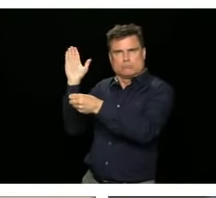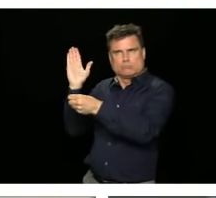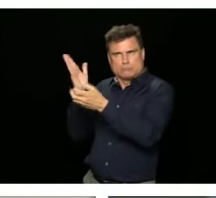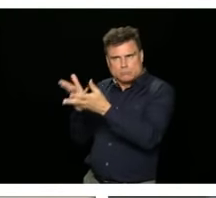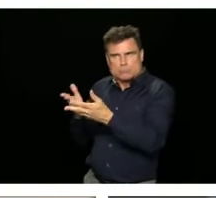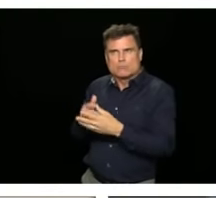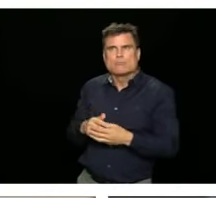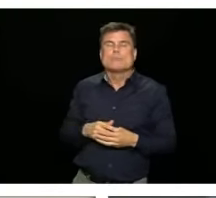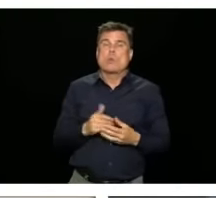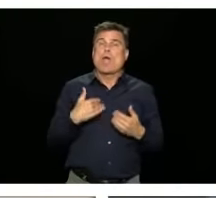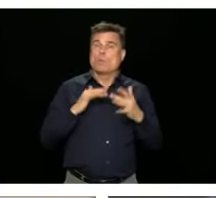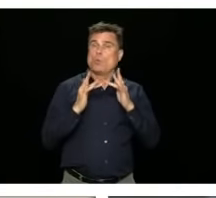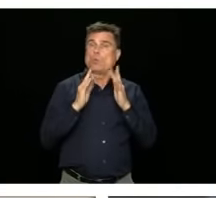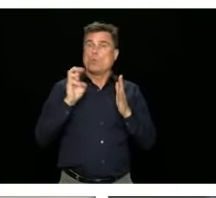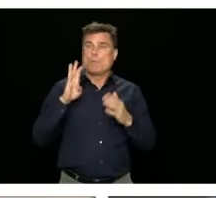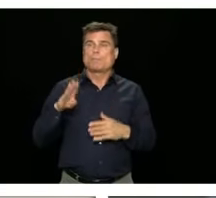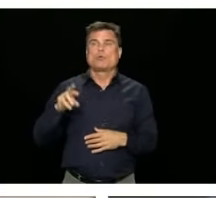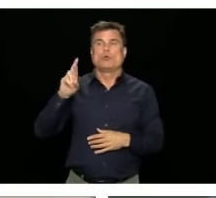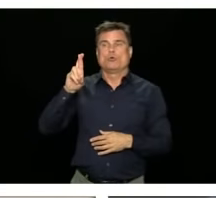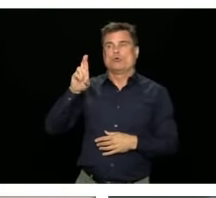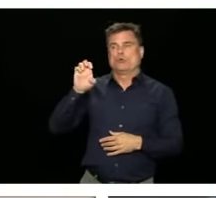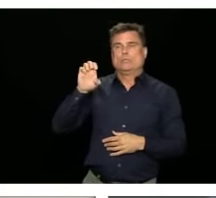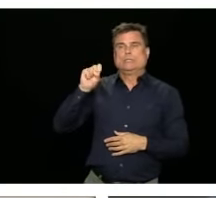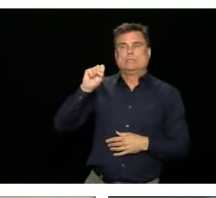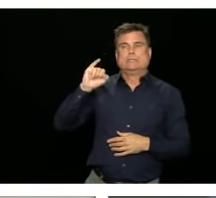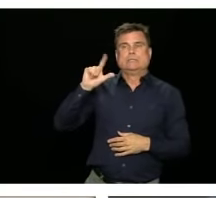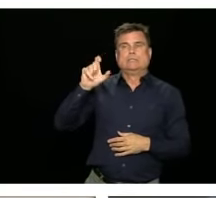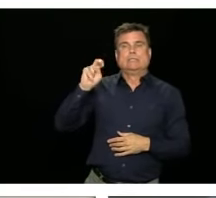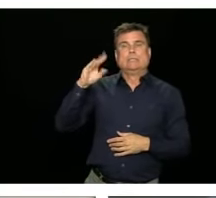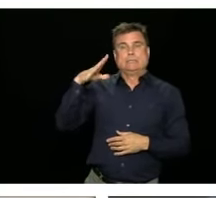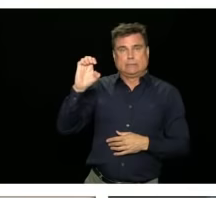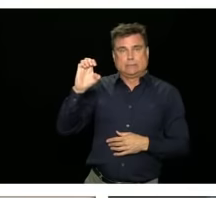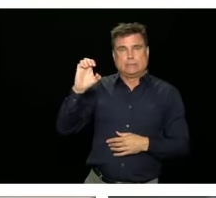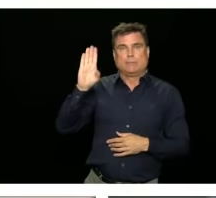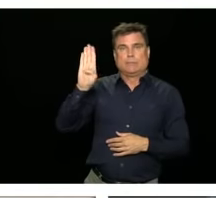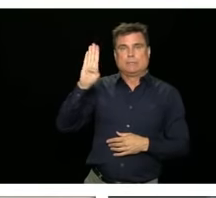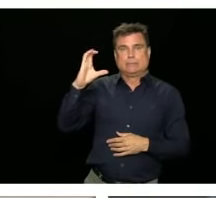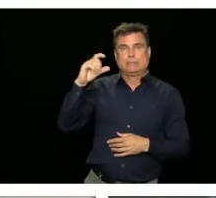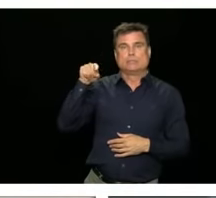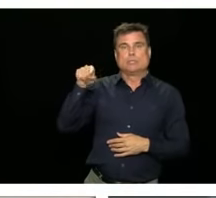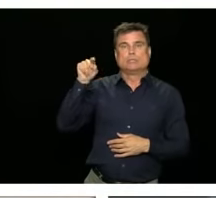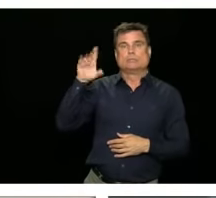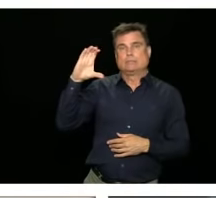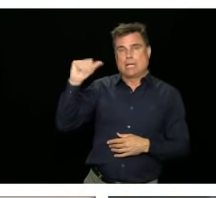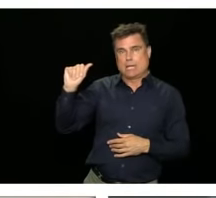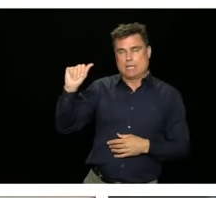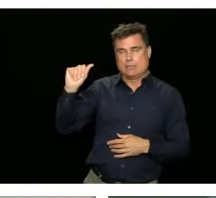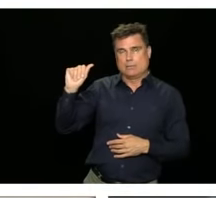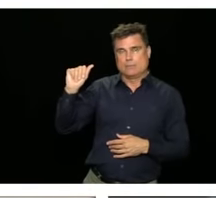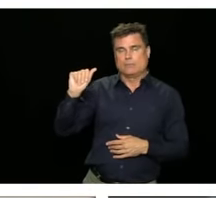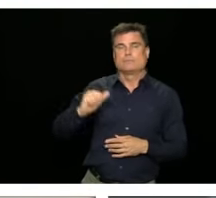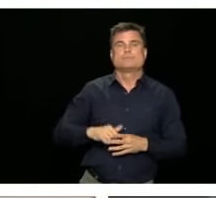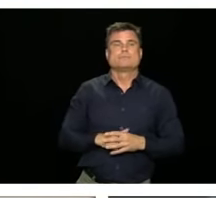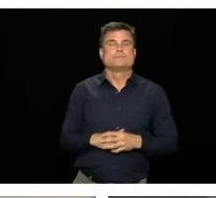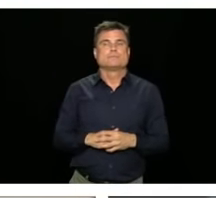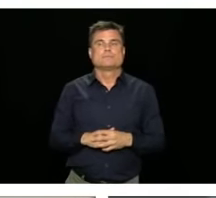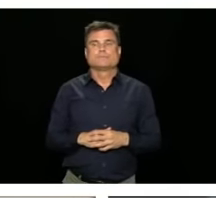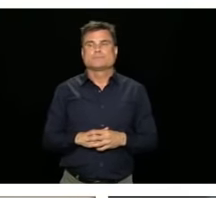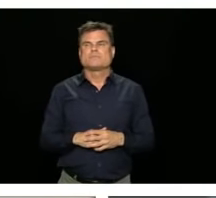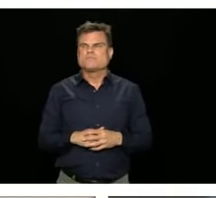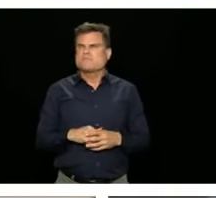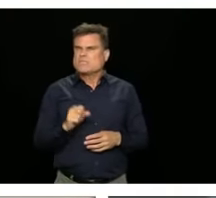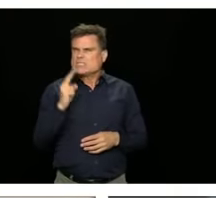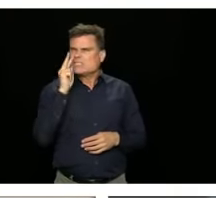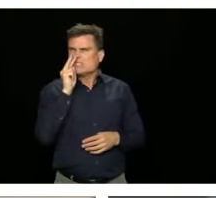answers or programs or issues that you may look into. So just wanted to point to everyone a resource that is out